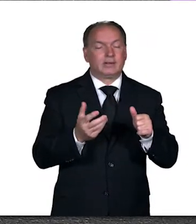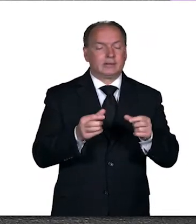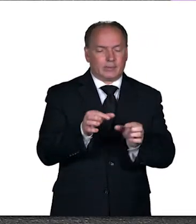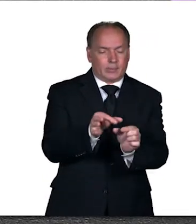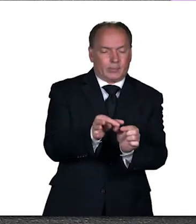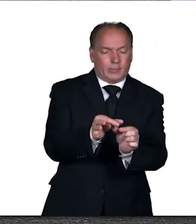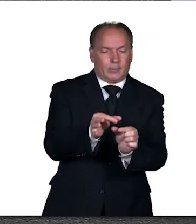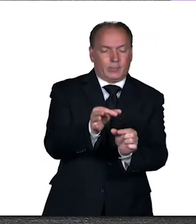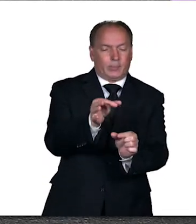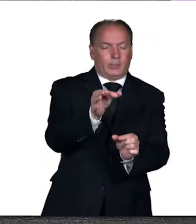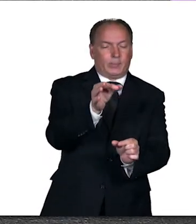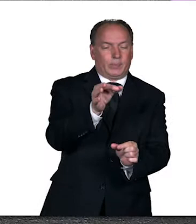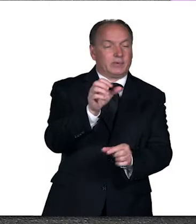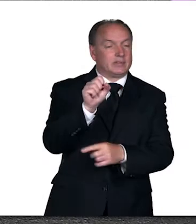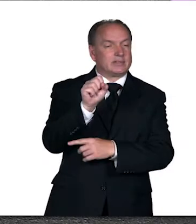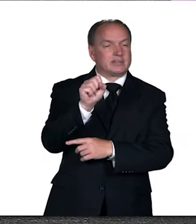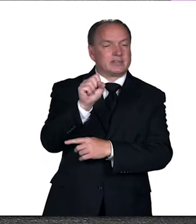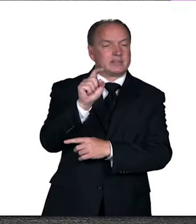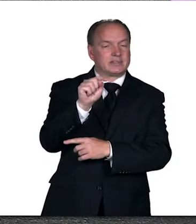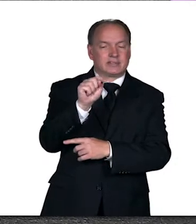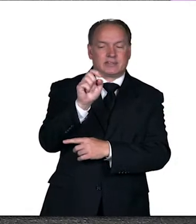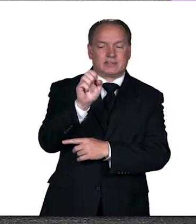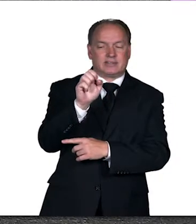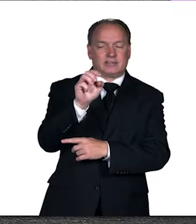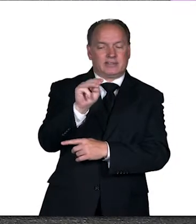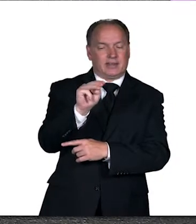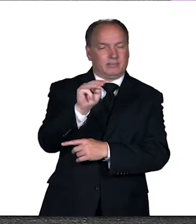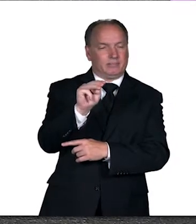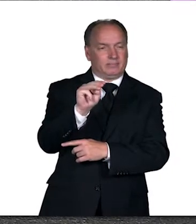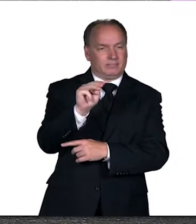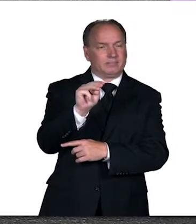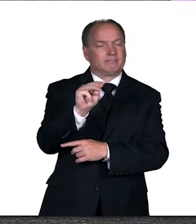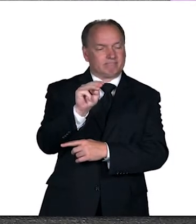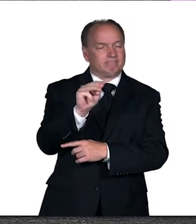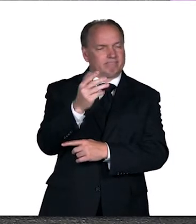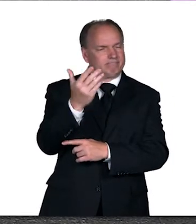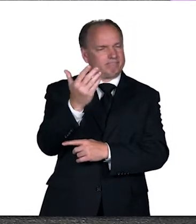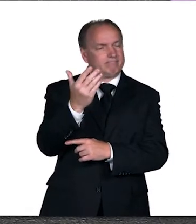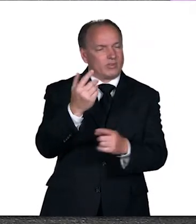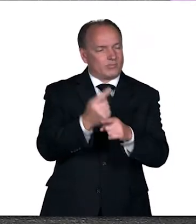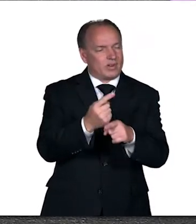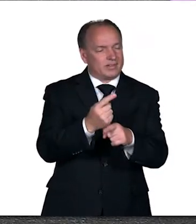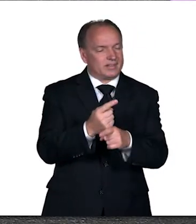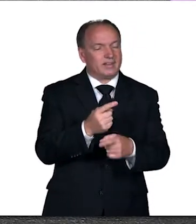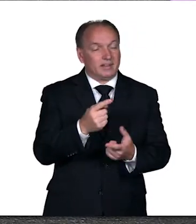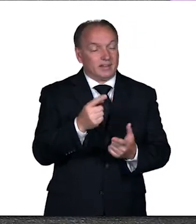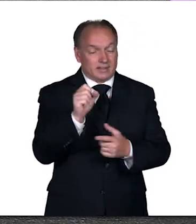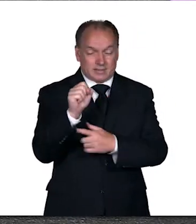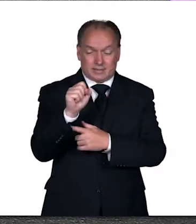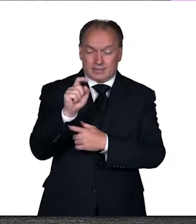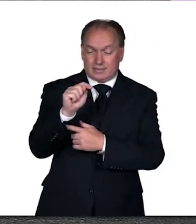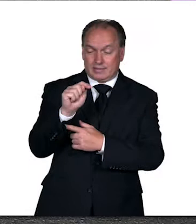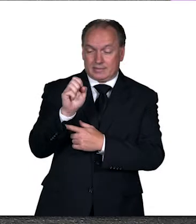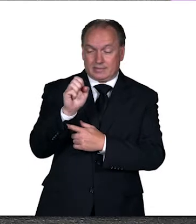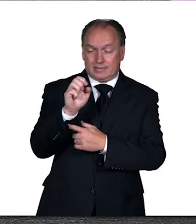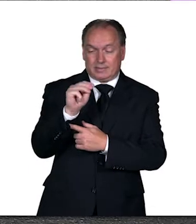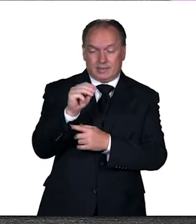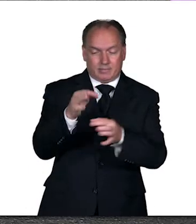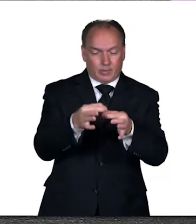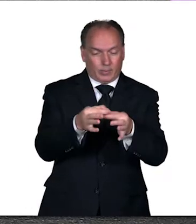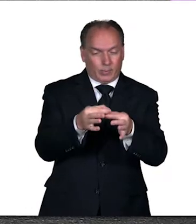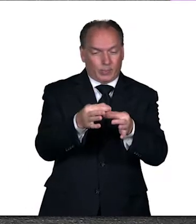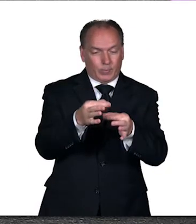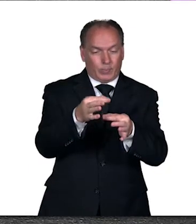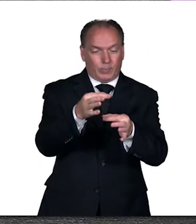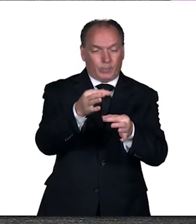stem. Okay, I want you to say the word stem. Good job. So our stem is the main structure